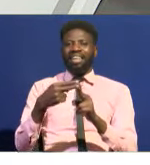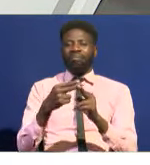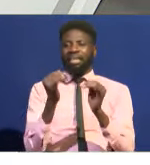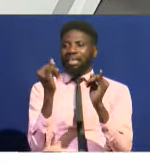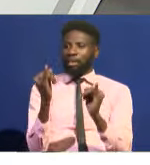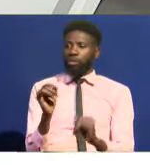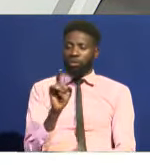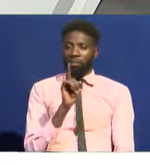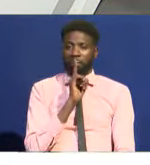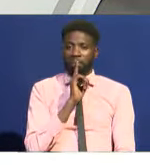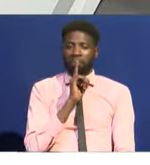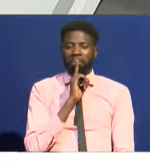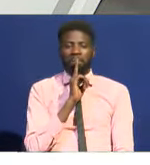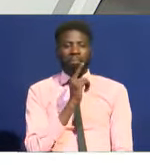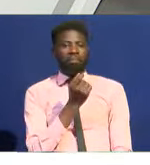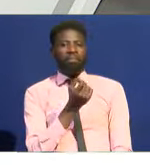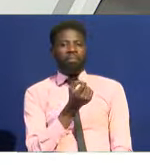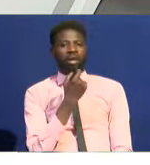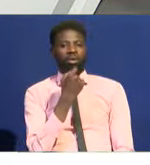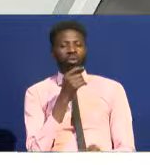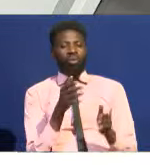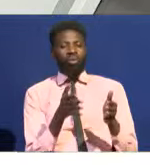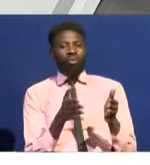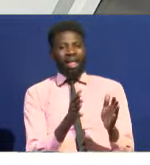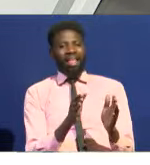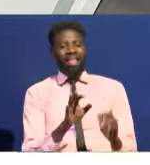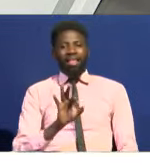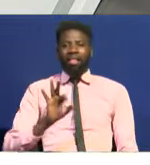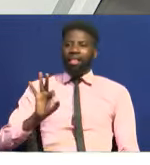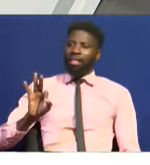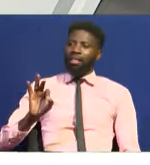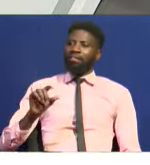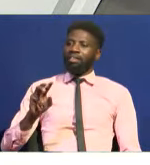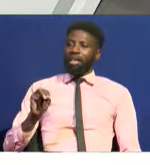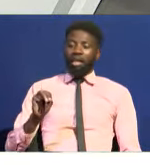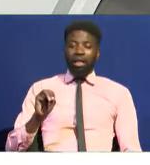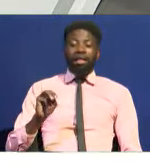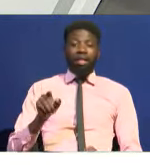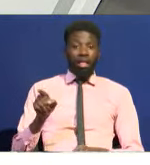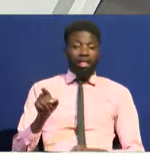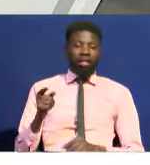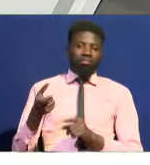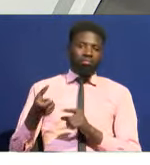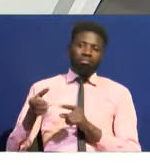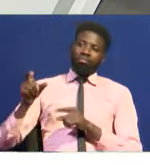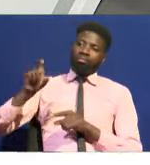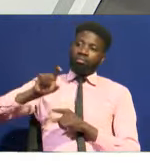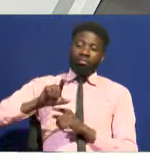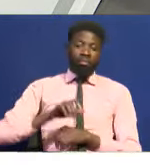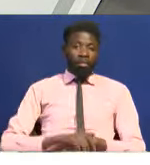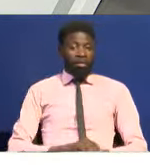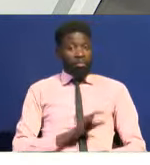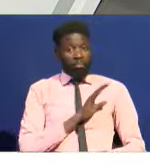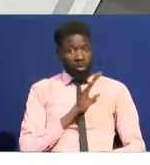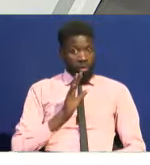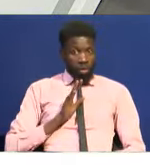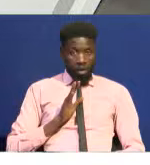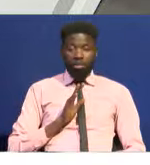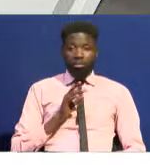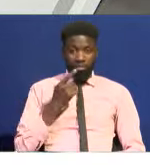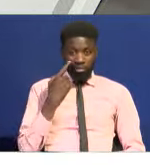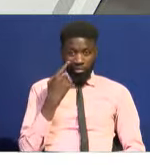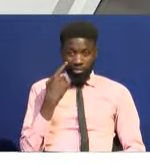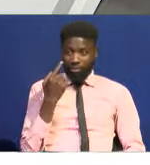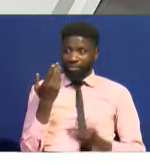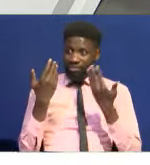have now medicalized female genital mutilation is on the rise. Yes. As a board, have you encountered with these cases, and why